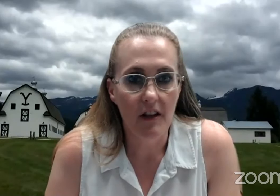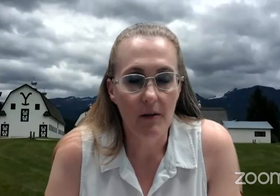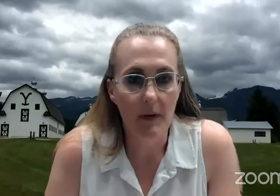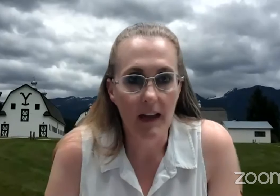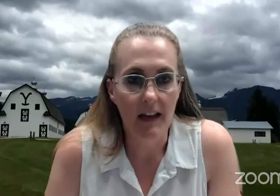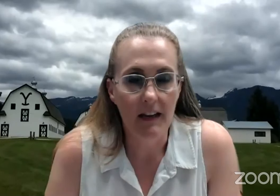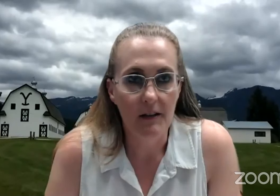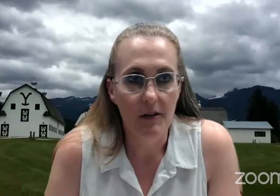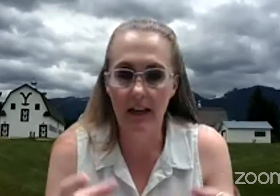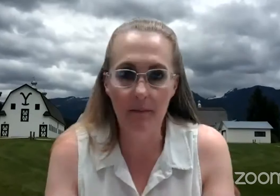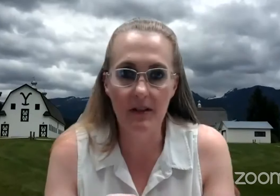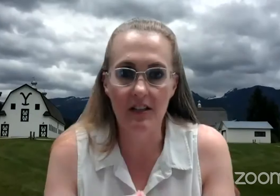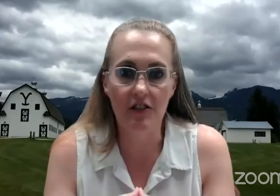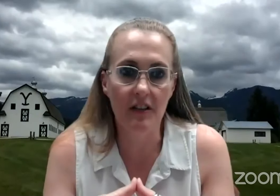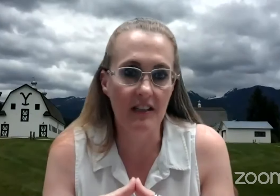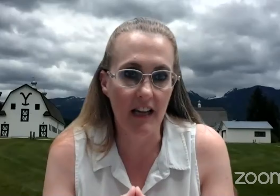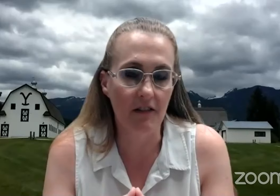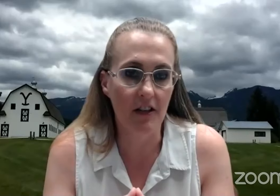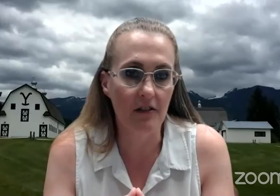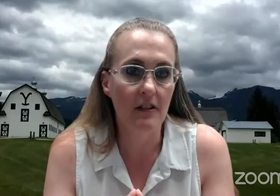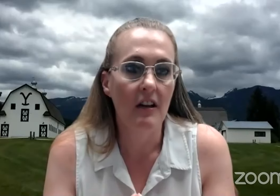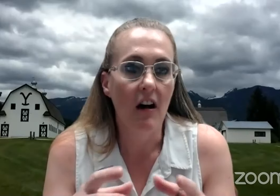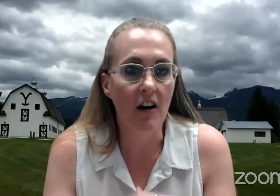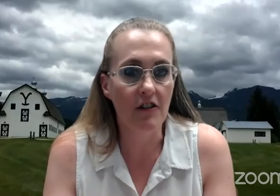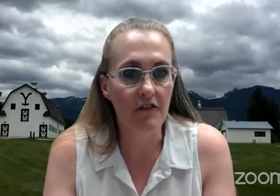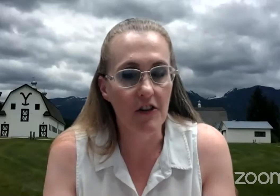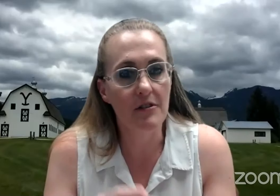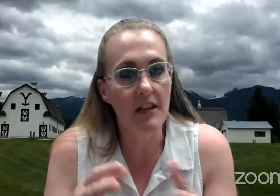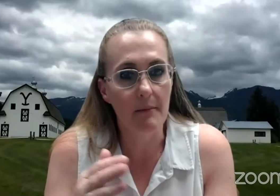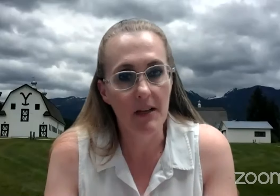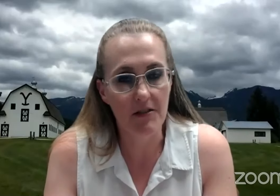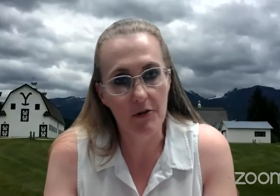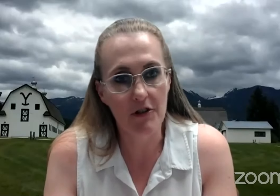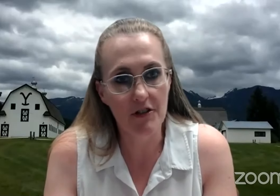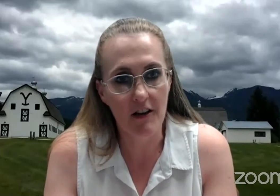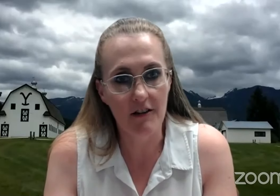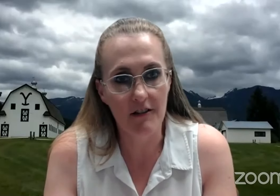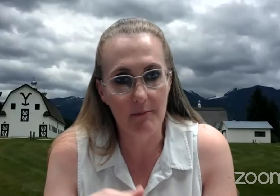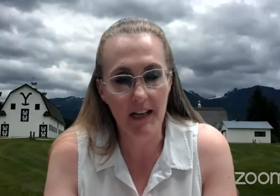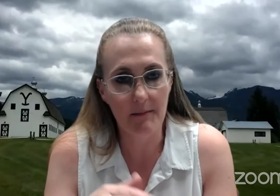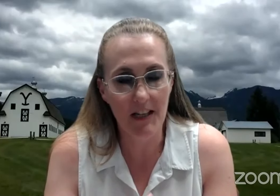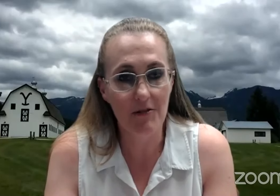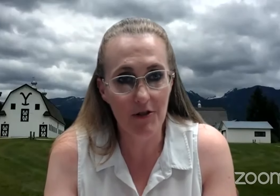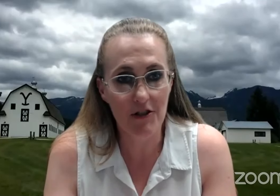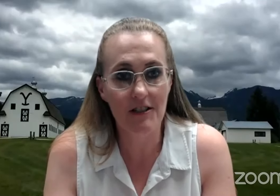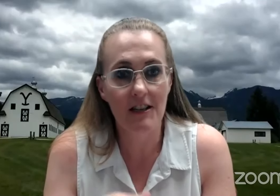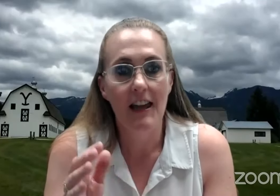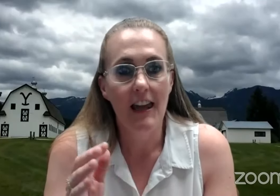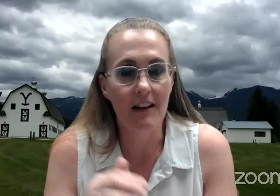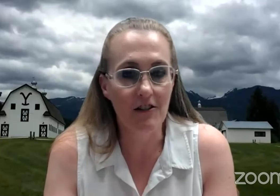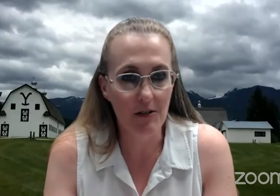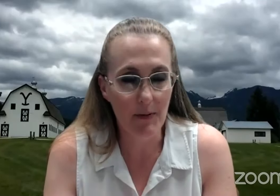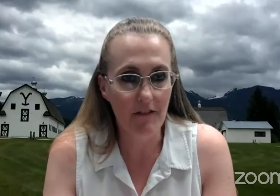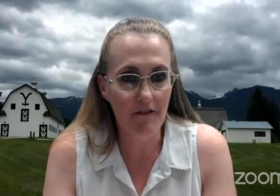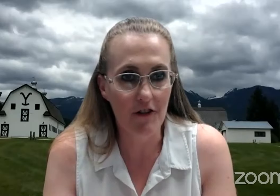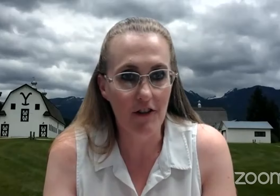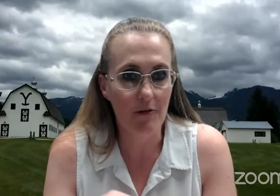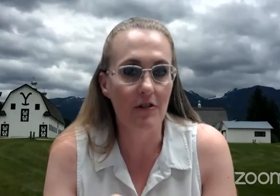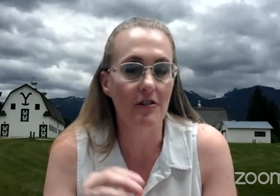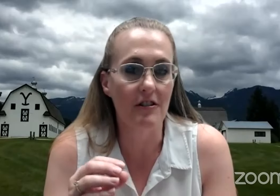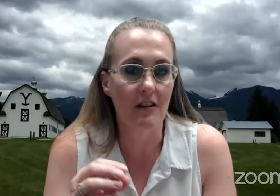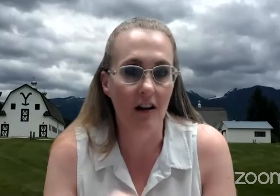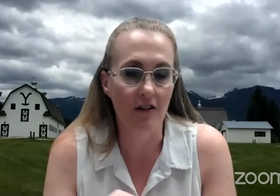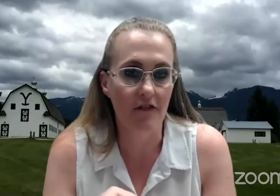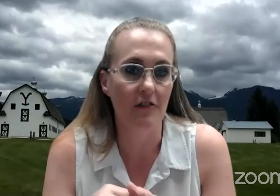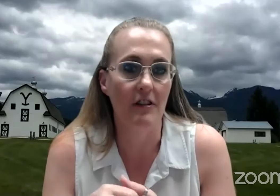to develop an app that you can download on your phone and place orders and also pay for